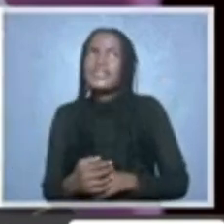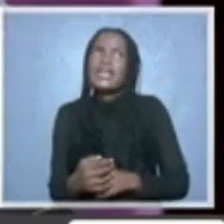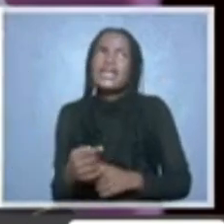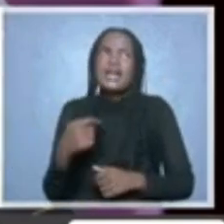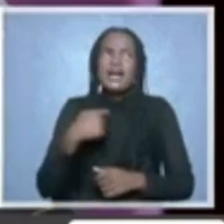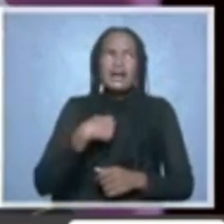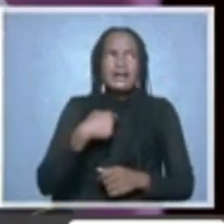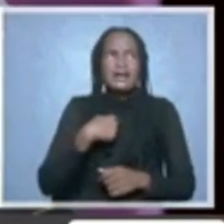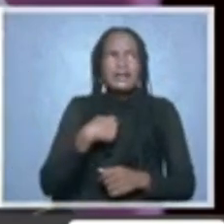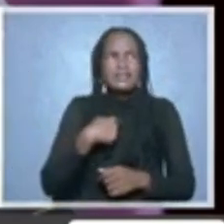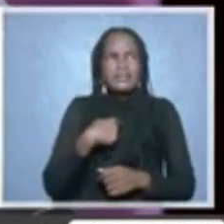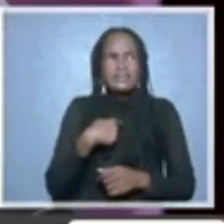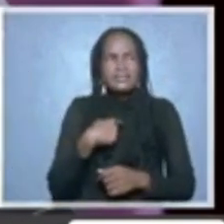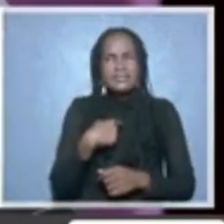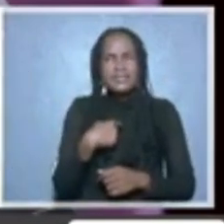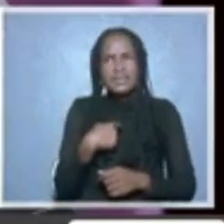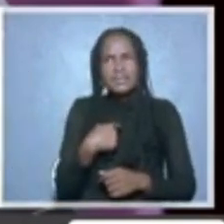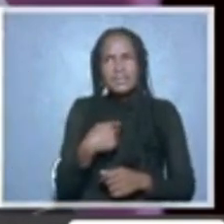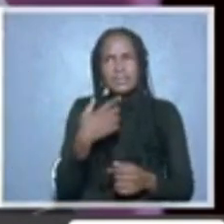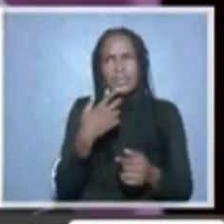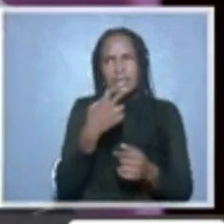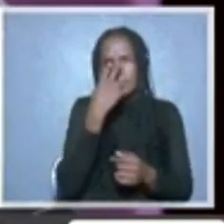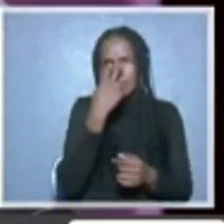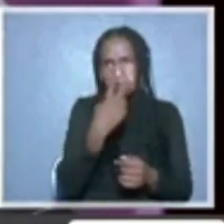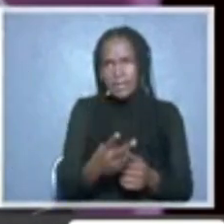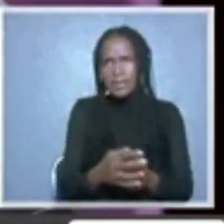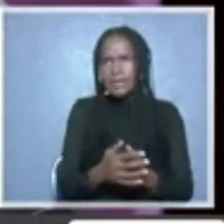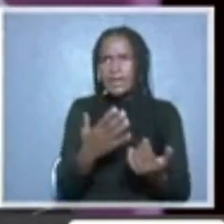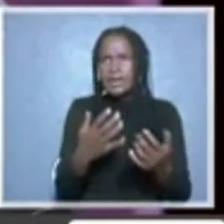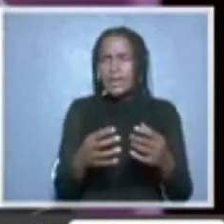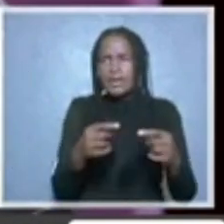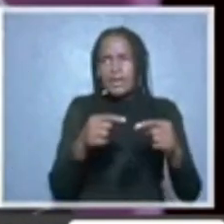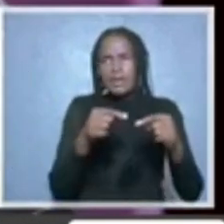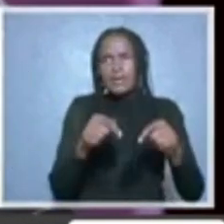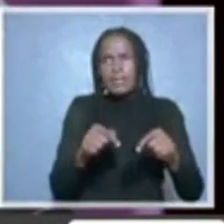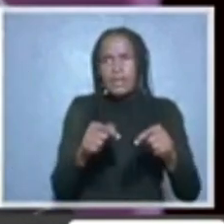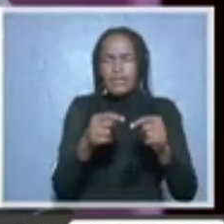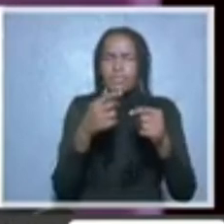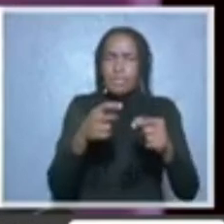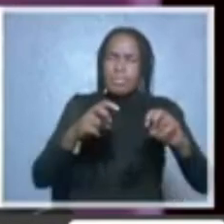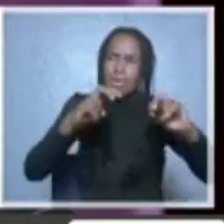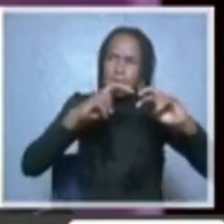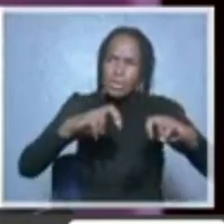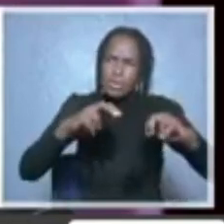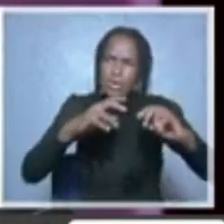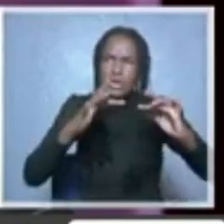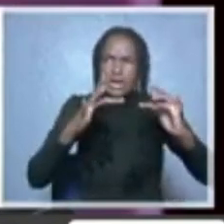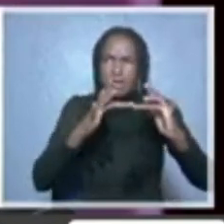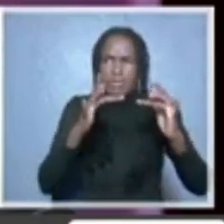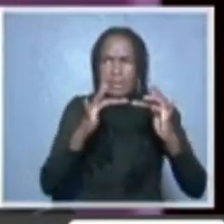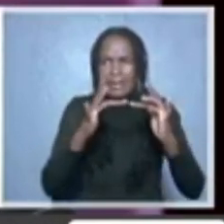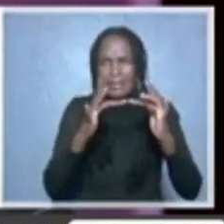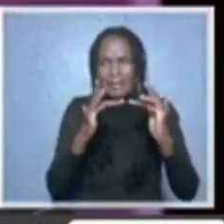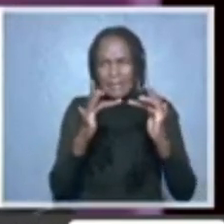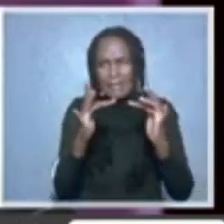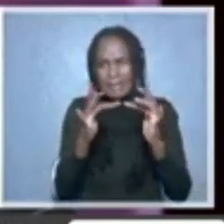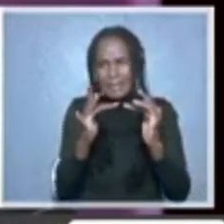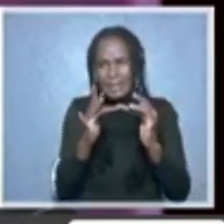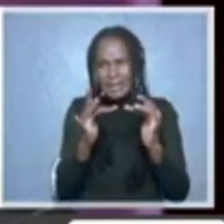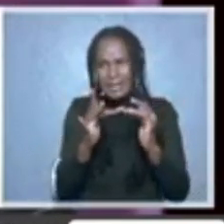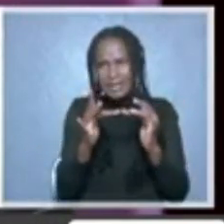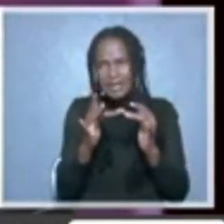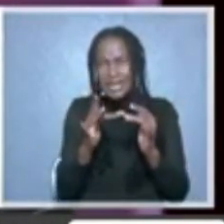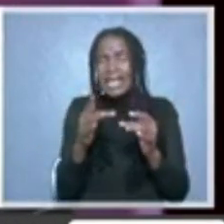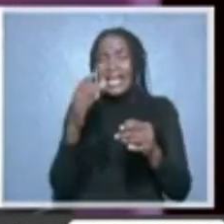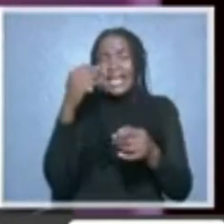a broadband connectivity perspective, that's most probably something that the country will need to look into, because in terms of what we do from a